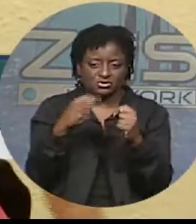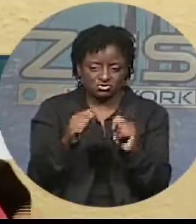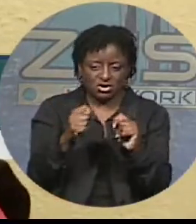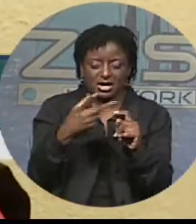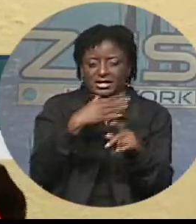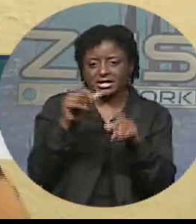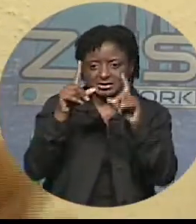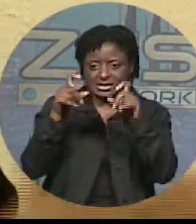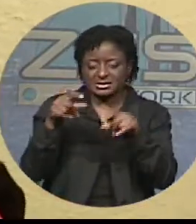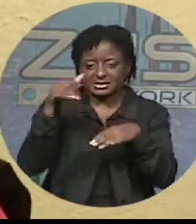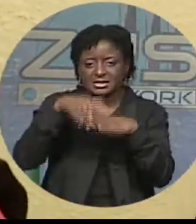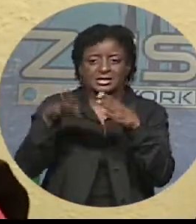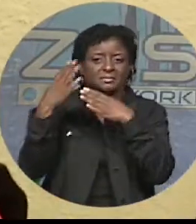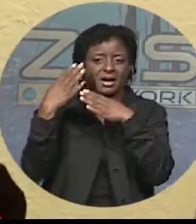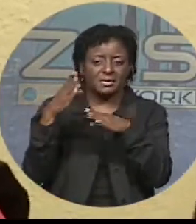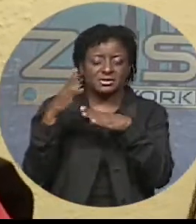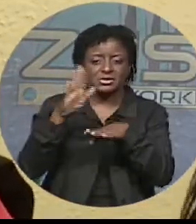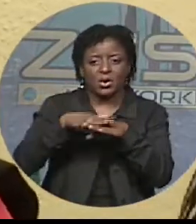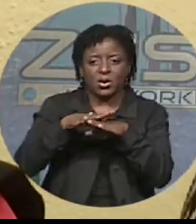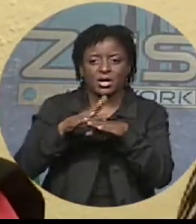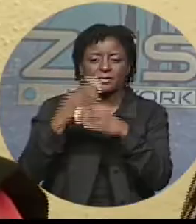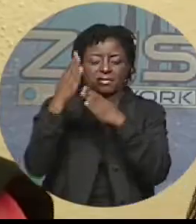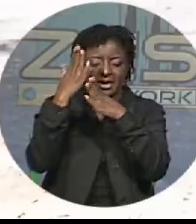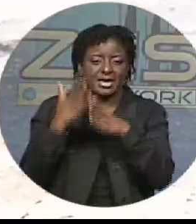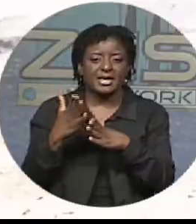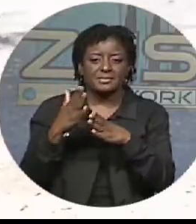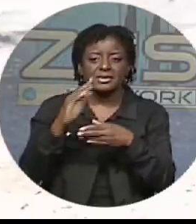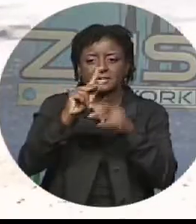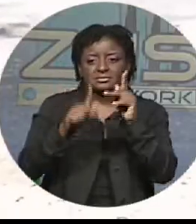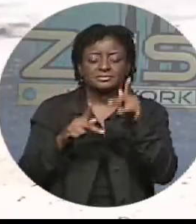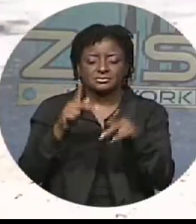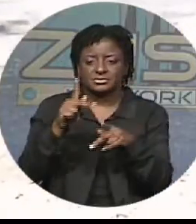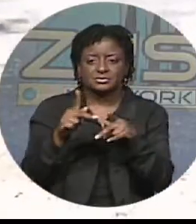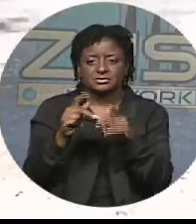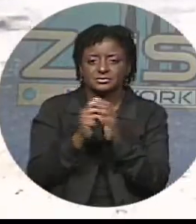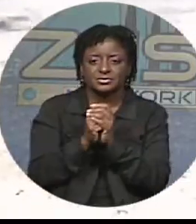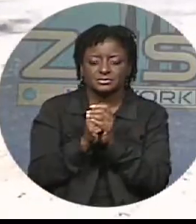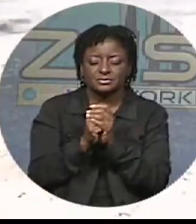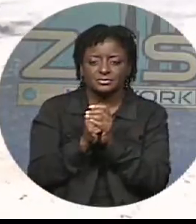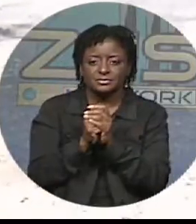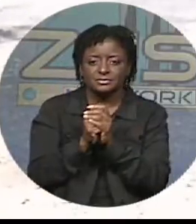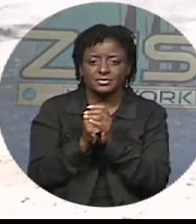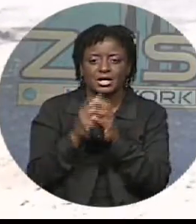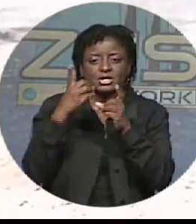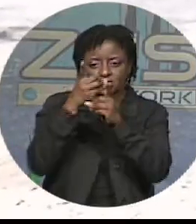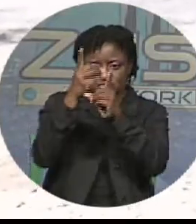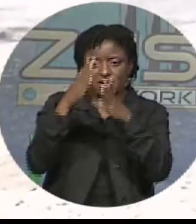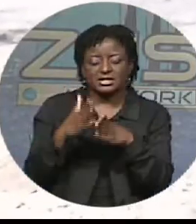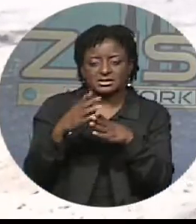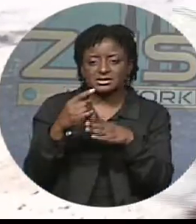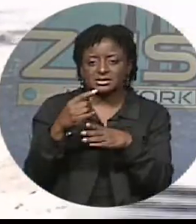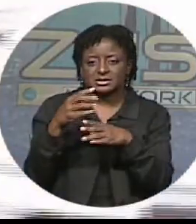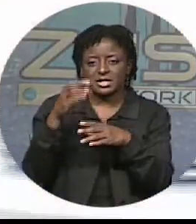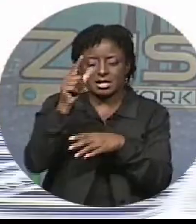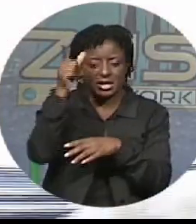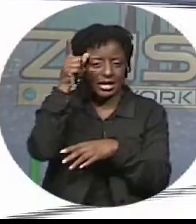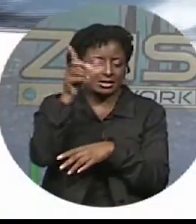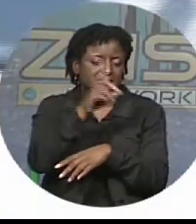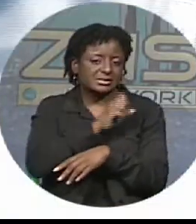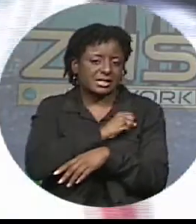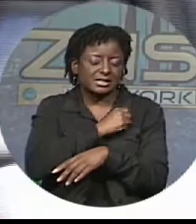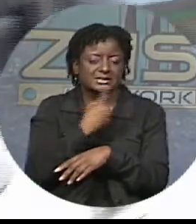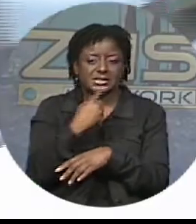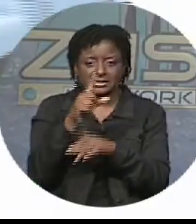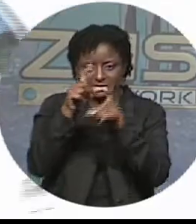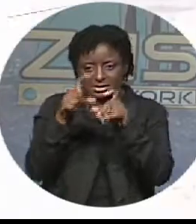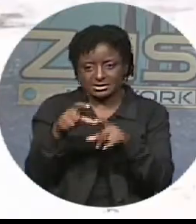tested in the Bahamas on our Bahamian community. Director of Education Lionel Sands says testing will play a critical role in assessing the